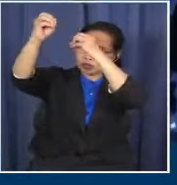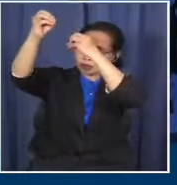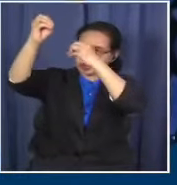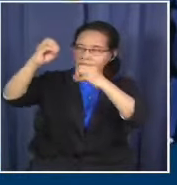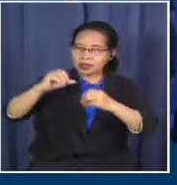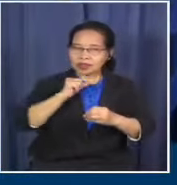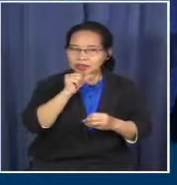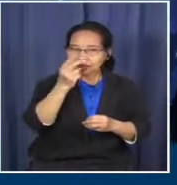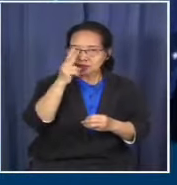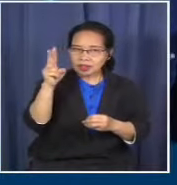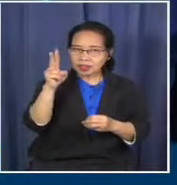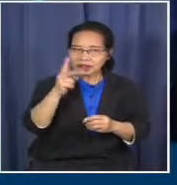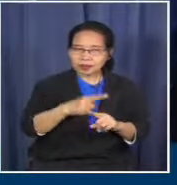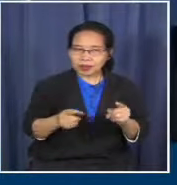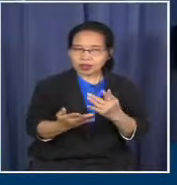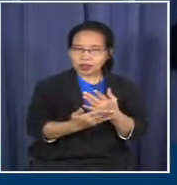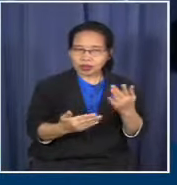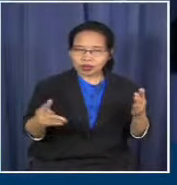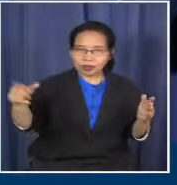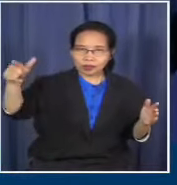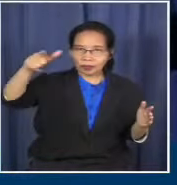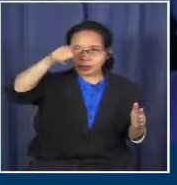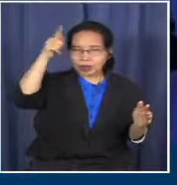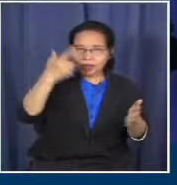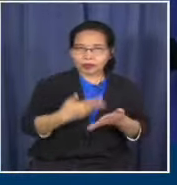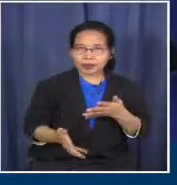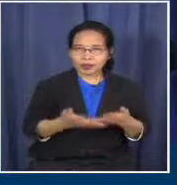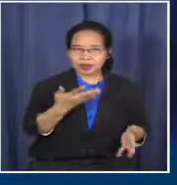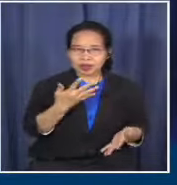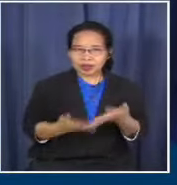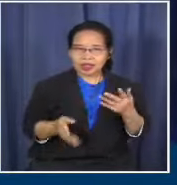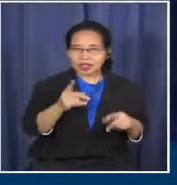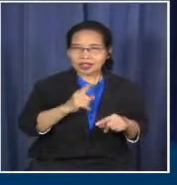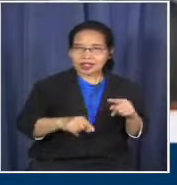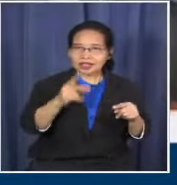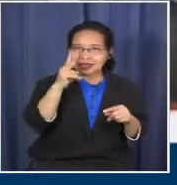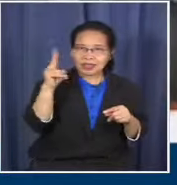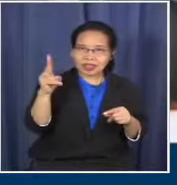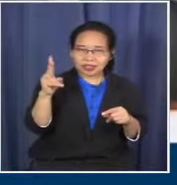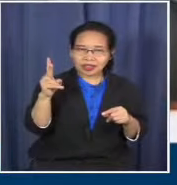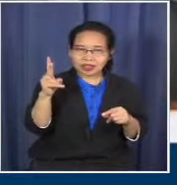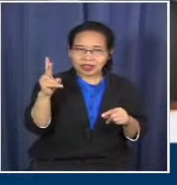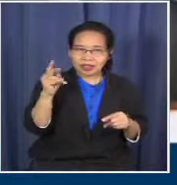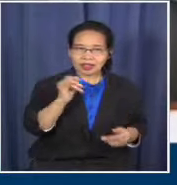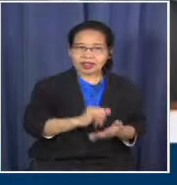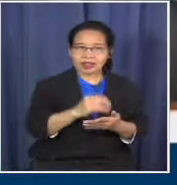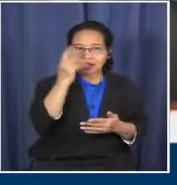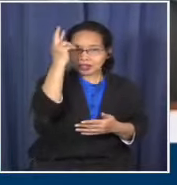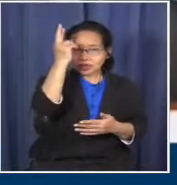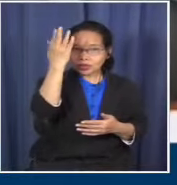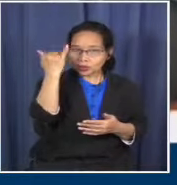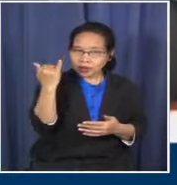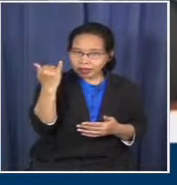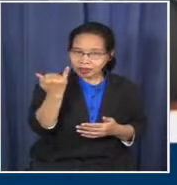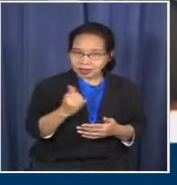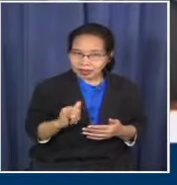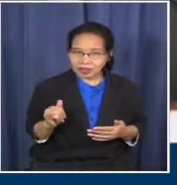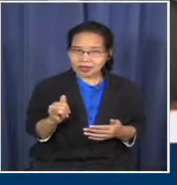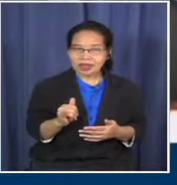These are not visible even to telescopes, but these are called black matter because they couldn't see it.